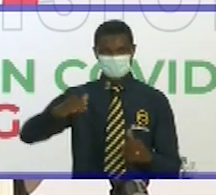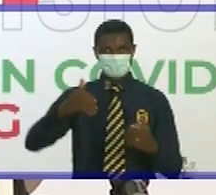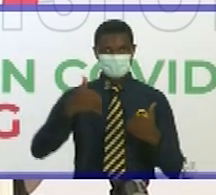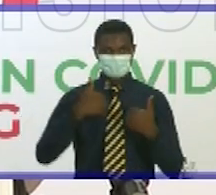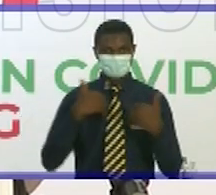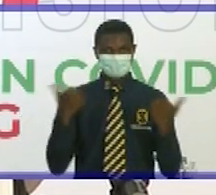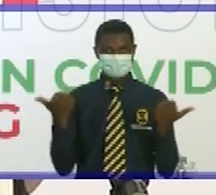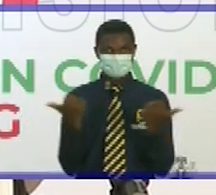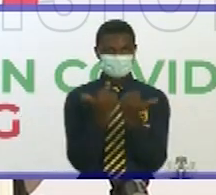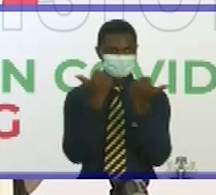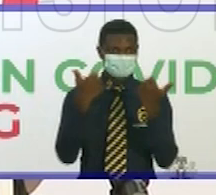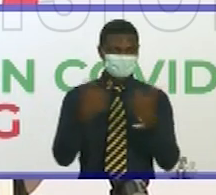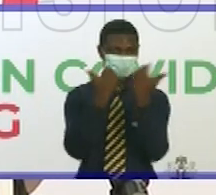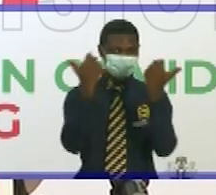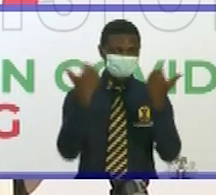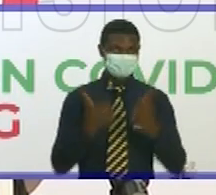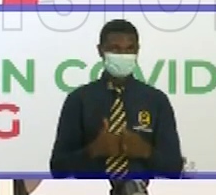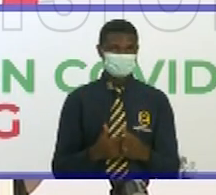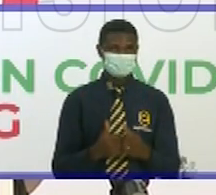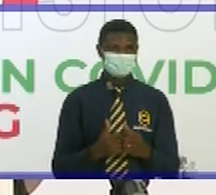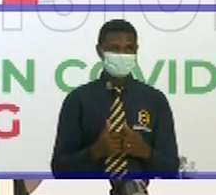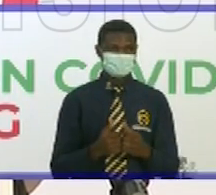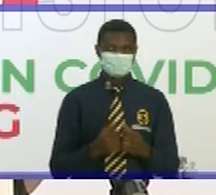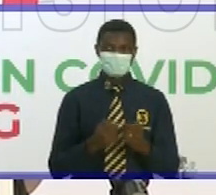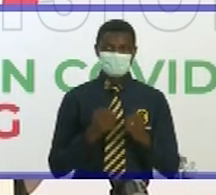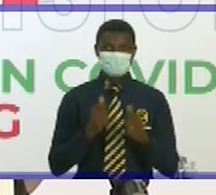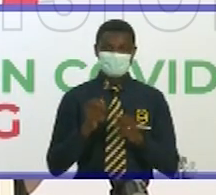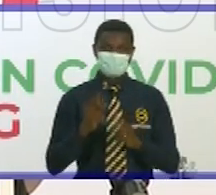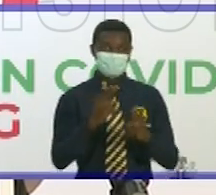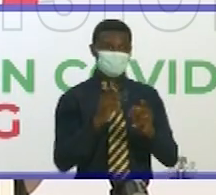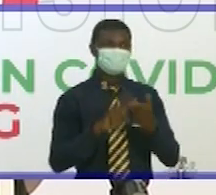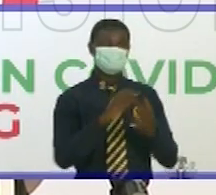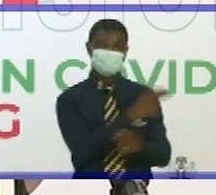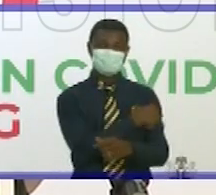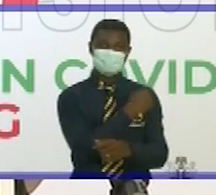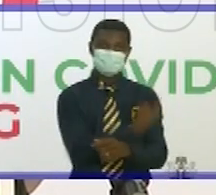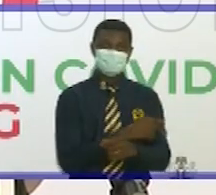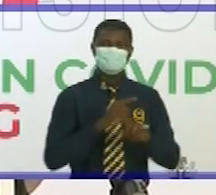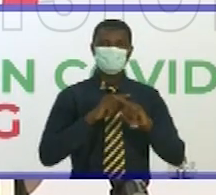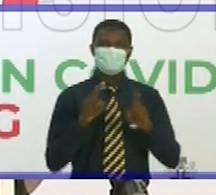oko ti won gbe lo si ile iwosan sugbon